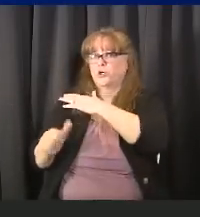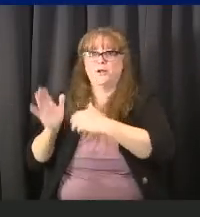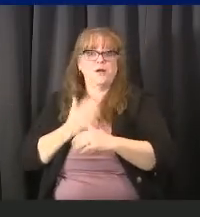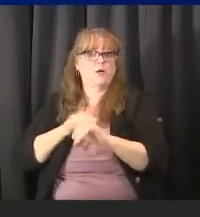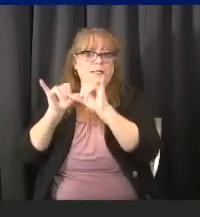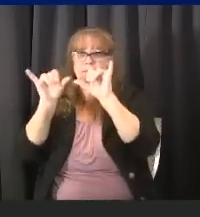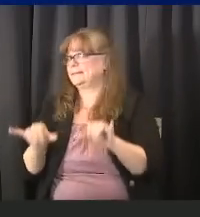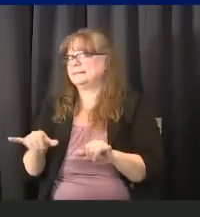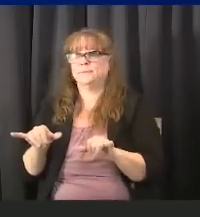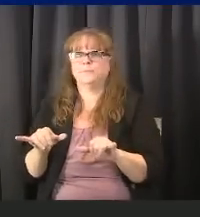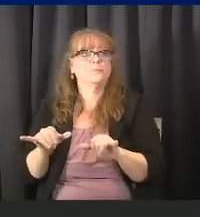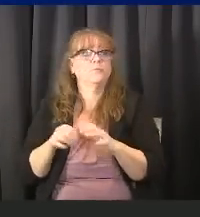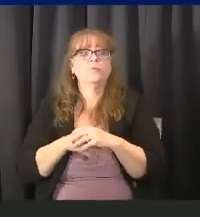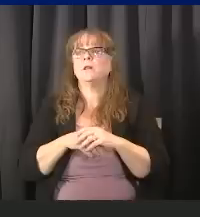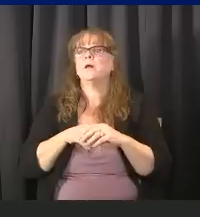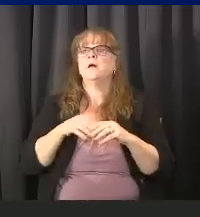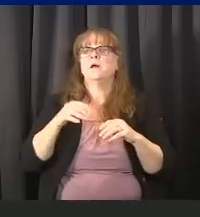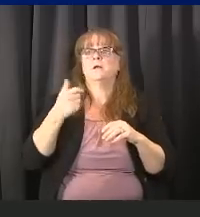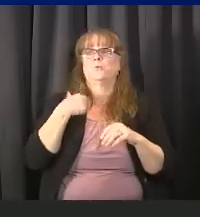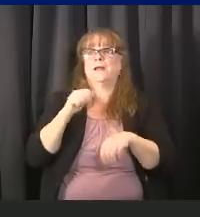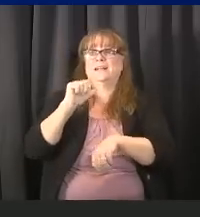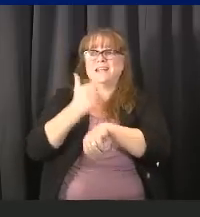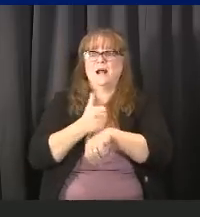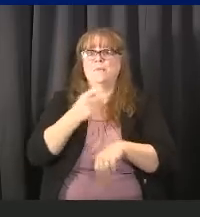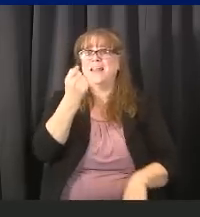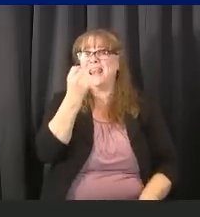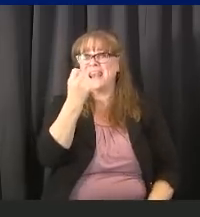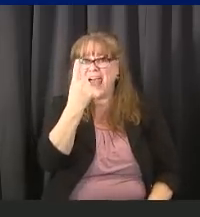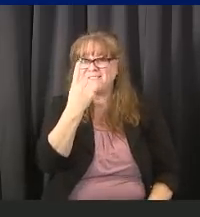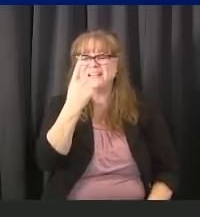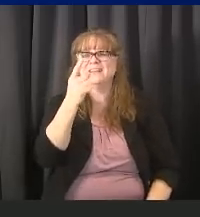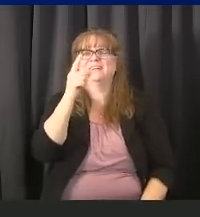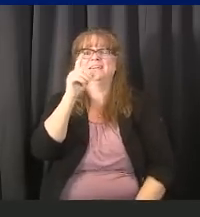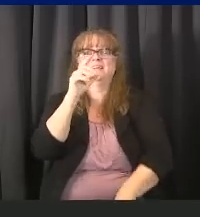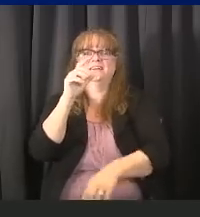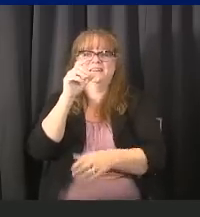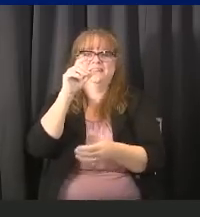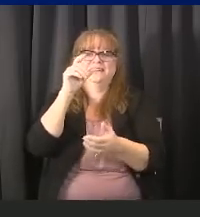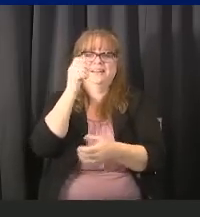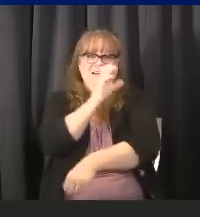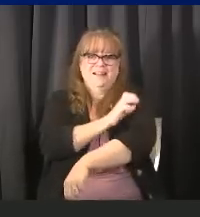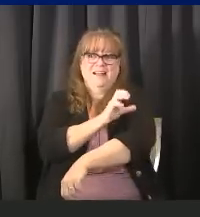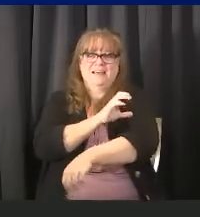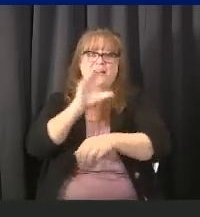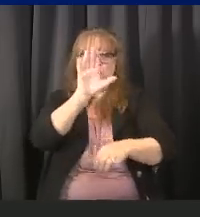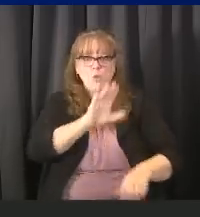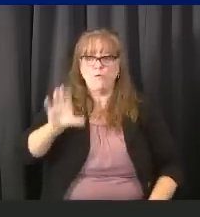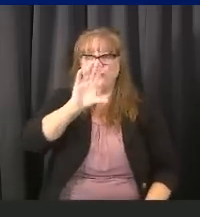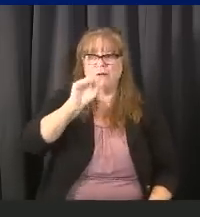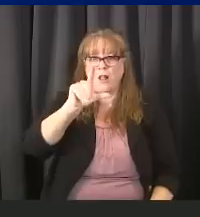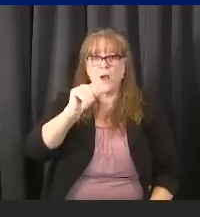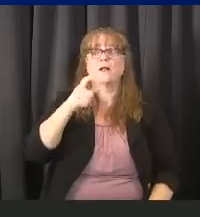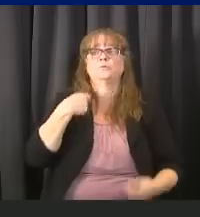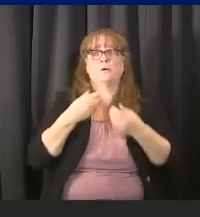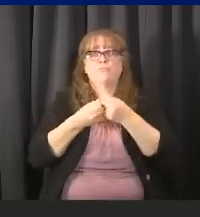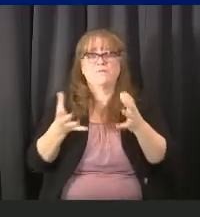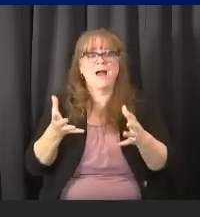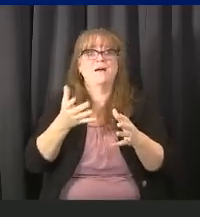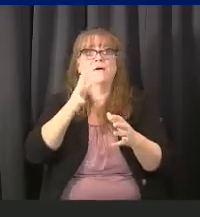currently today have the capacity to deliver 5,000 vaccines per day or 35,000 per week. So we can do that